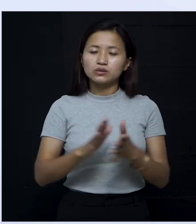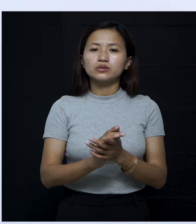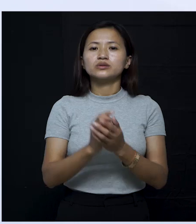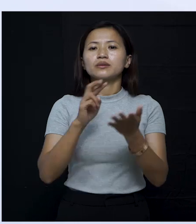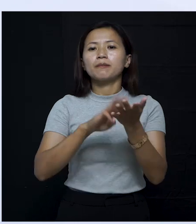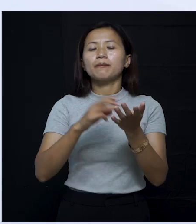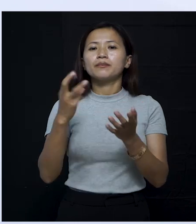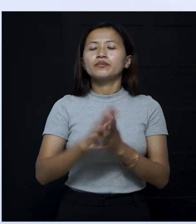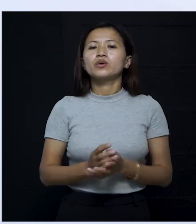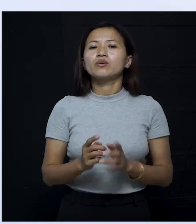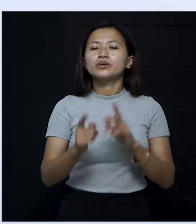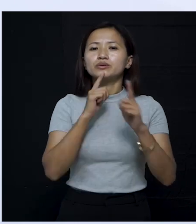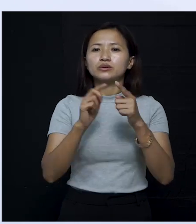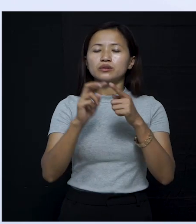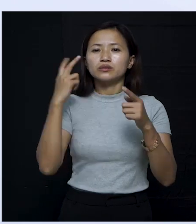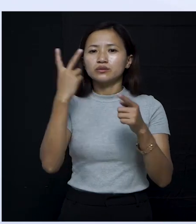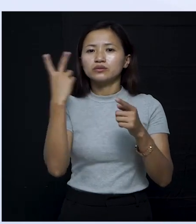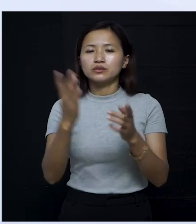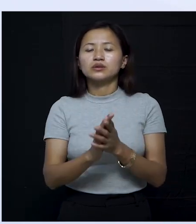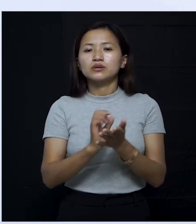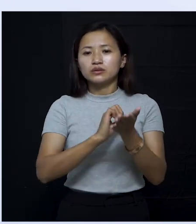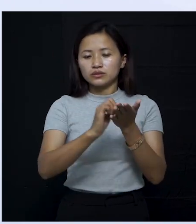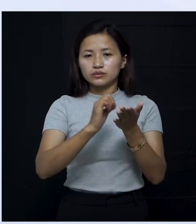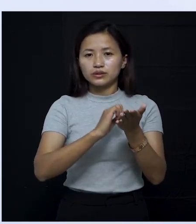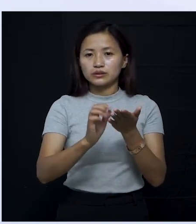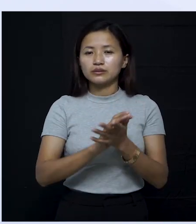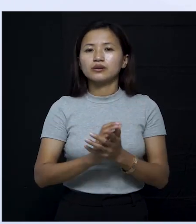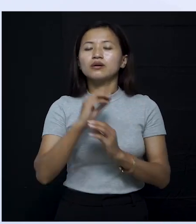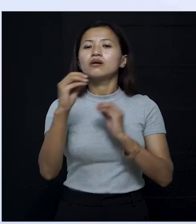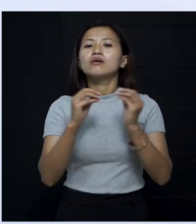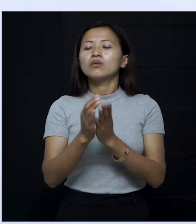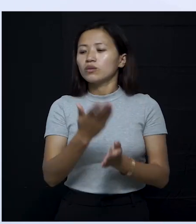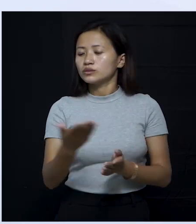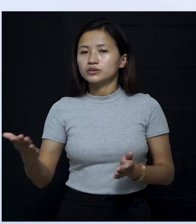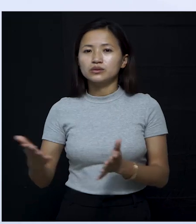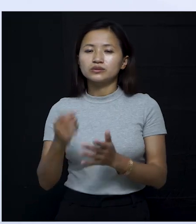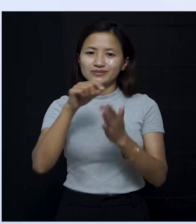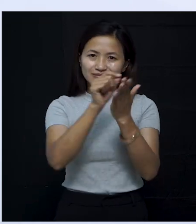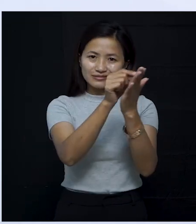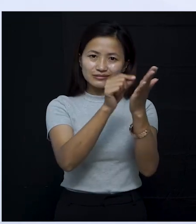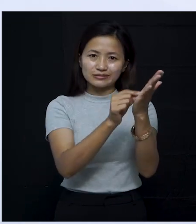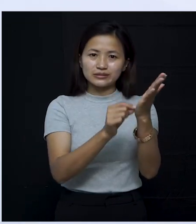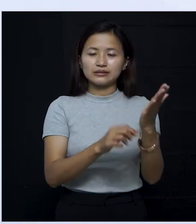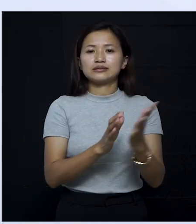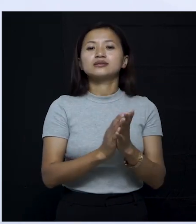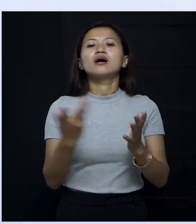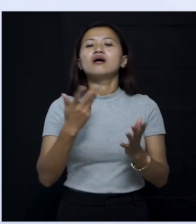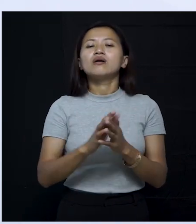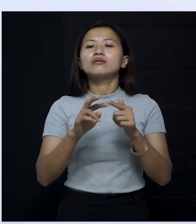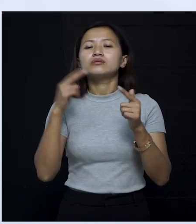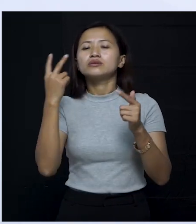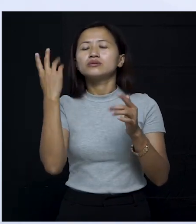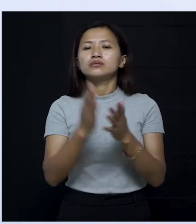okay? Transport, you have to write about all those in detail, like how